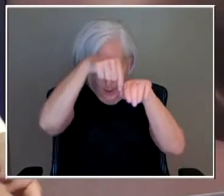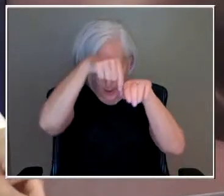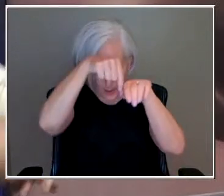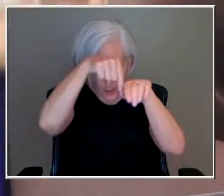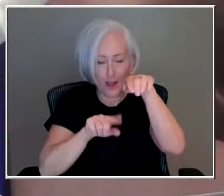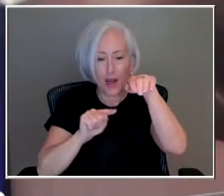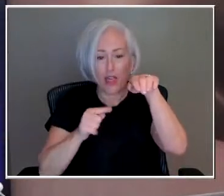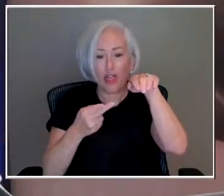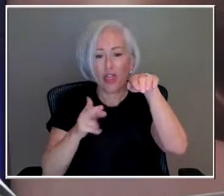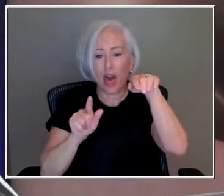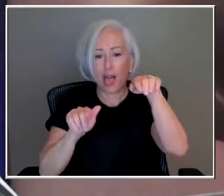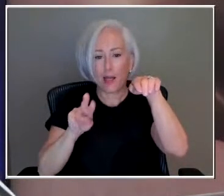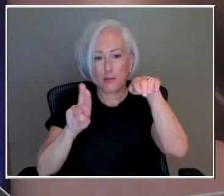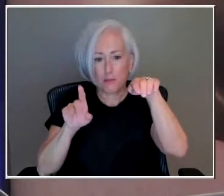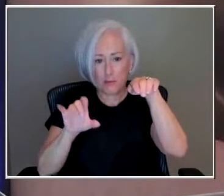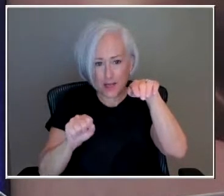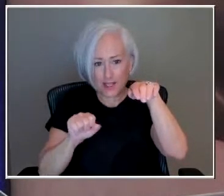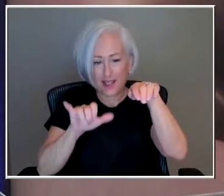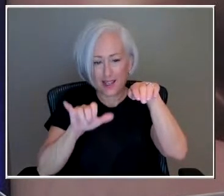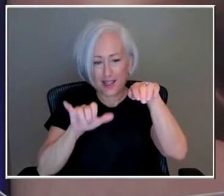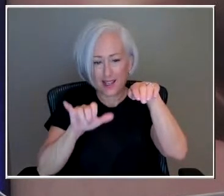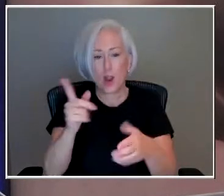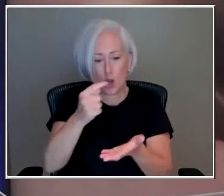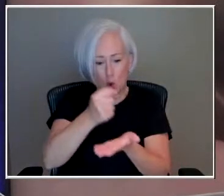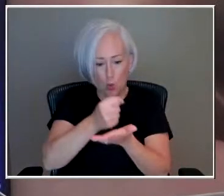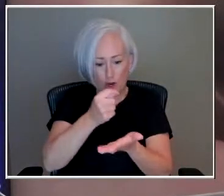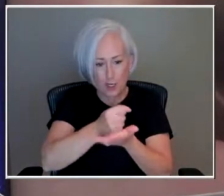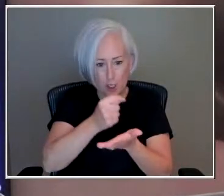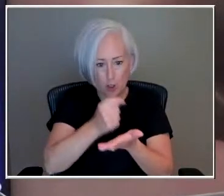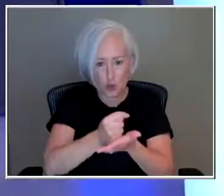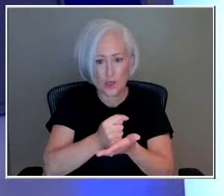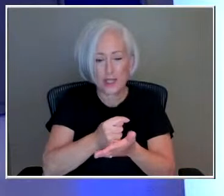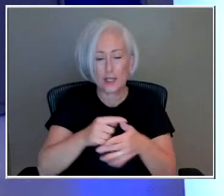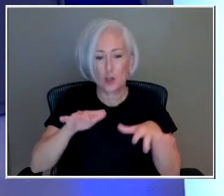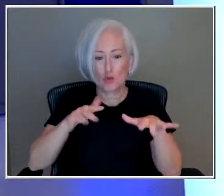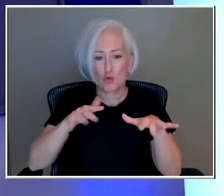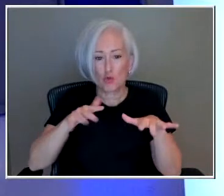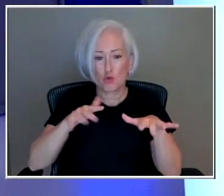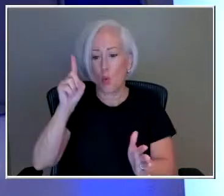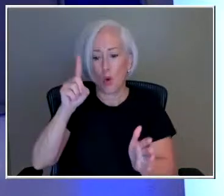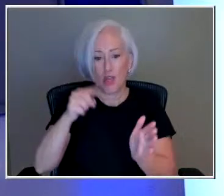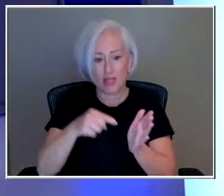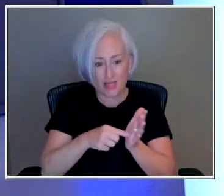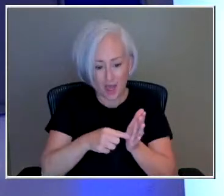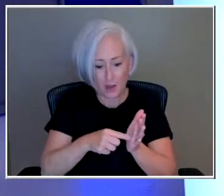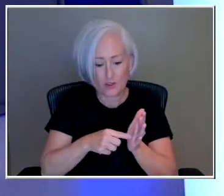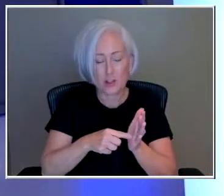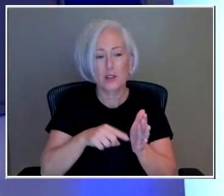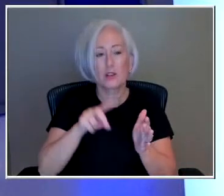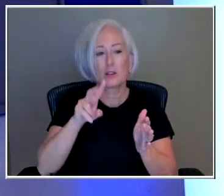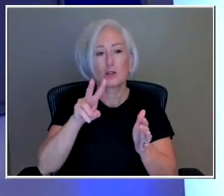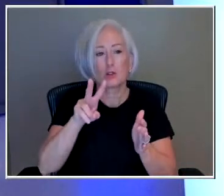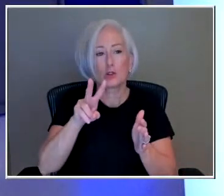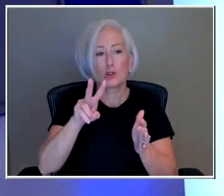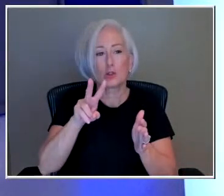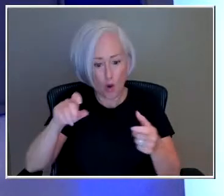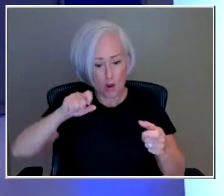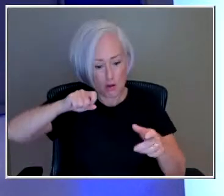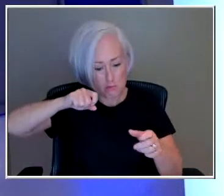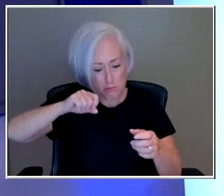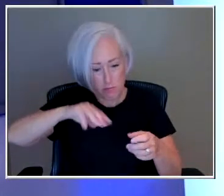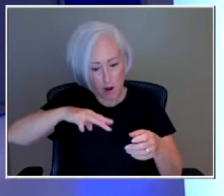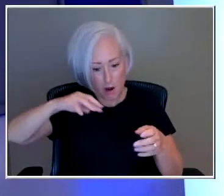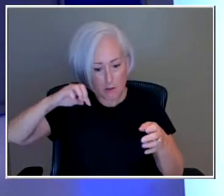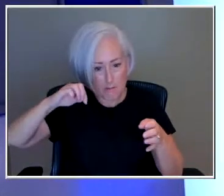tremor. So there's 1,024 individually controlled ultrasound waves that are arrayed in that helmet, and then we can control them so